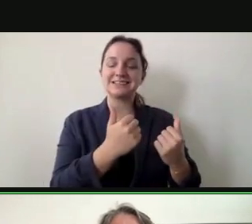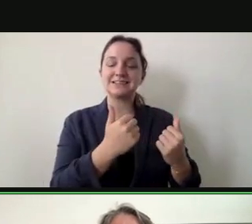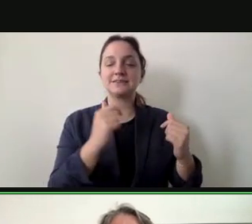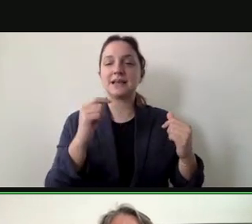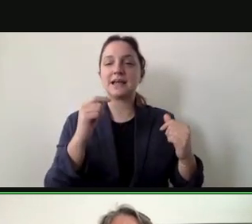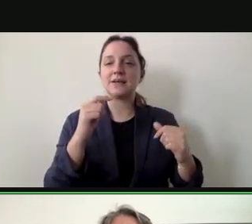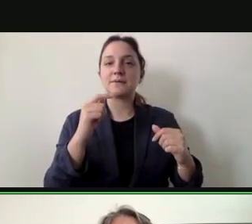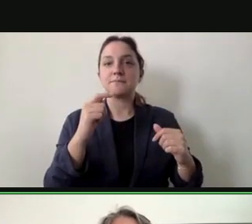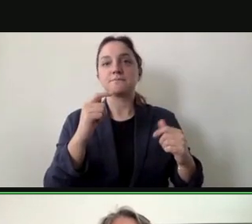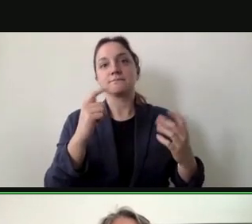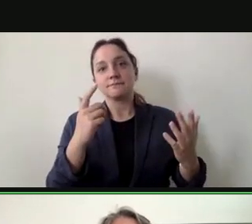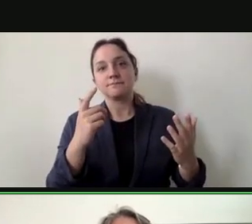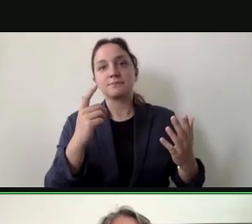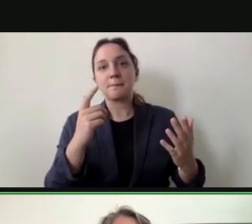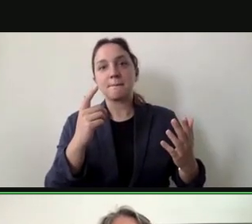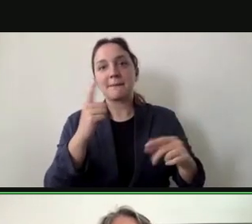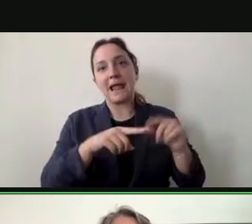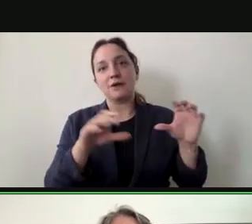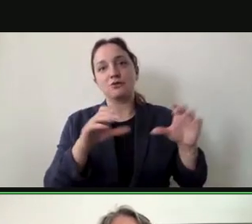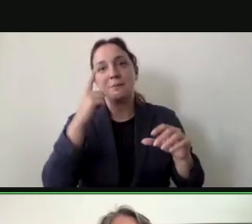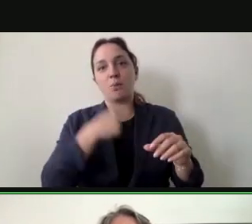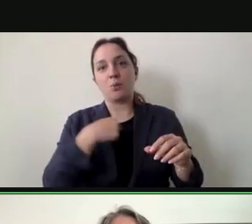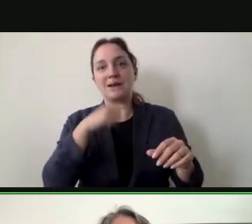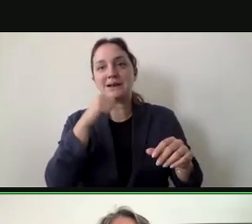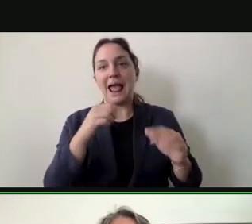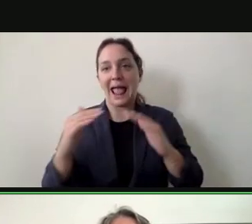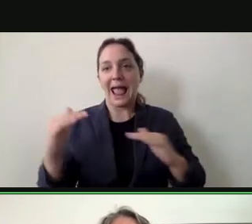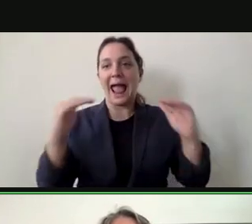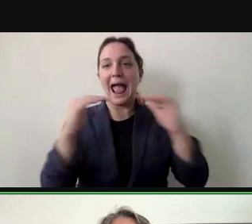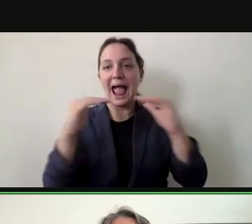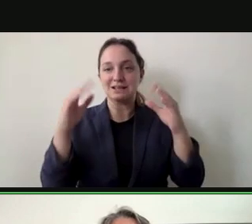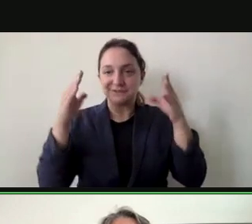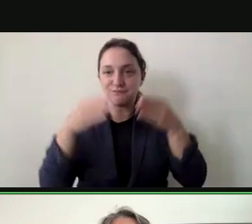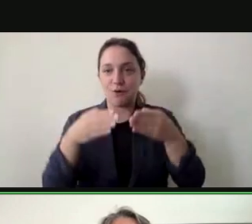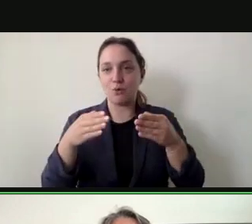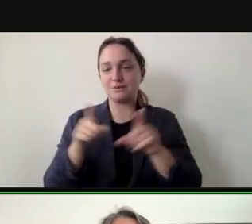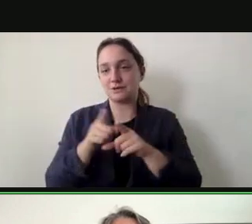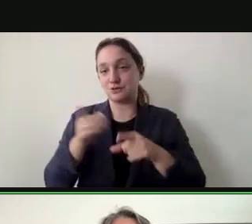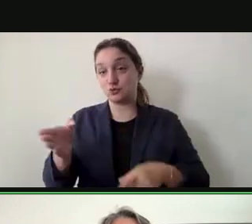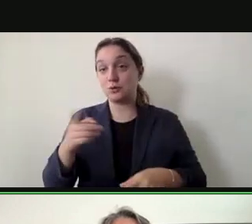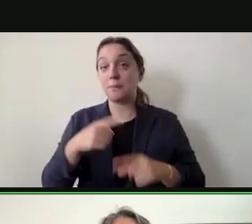our experience here just in Colorado over the past few days, be it Fort